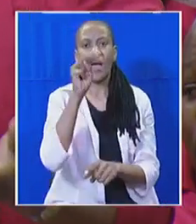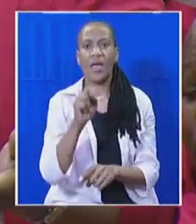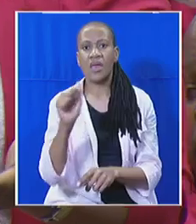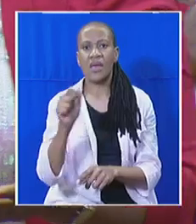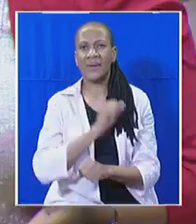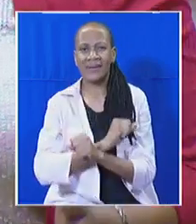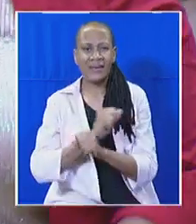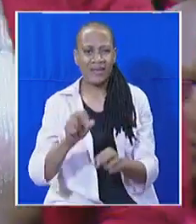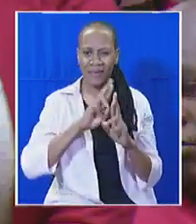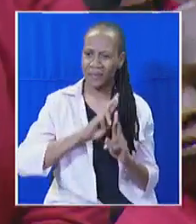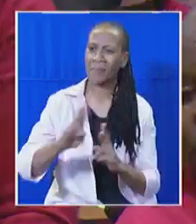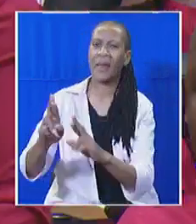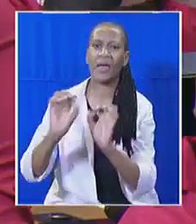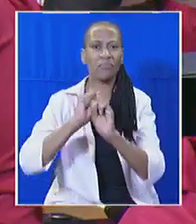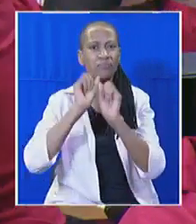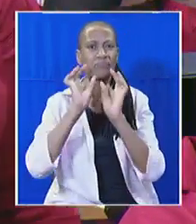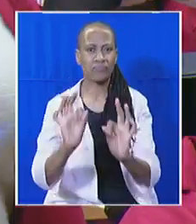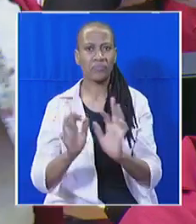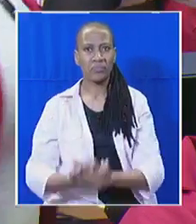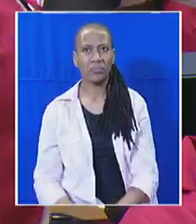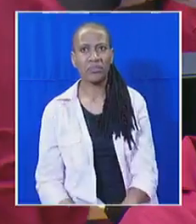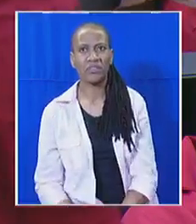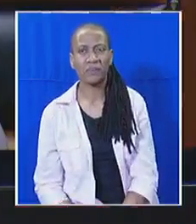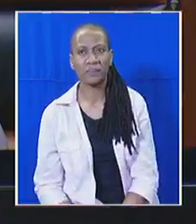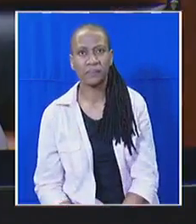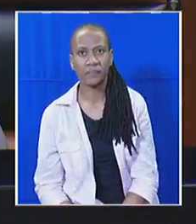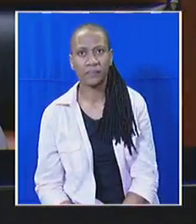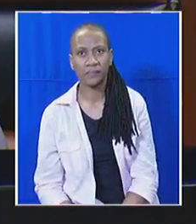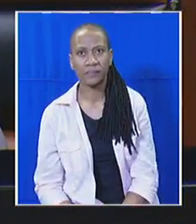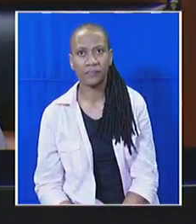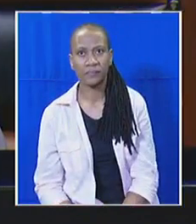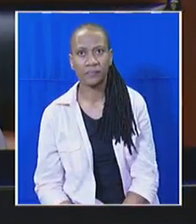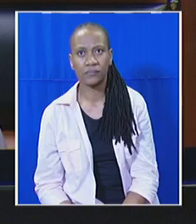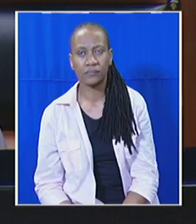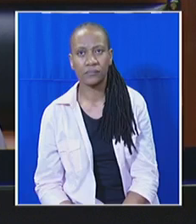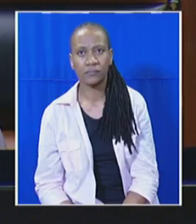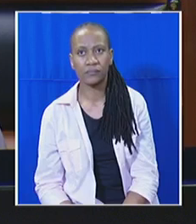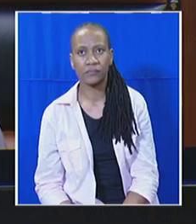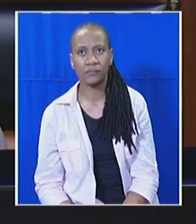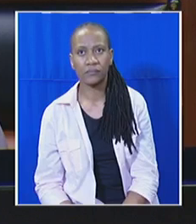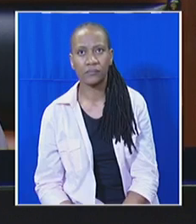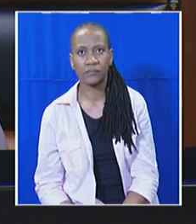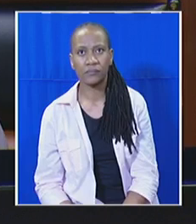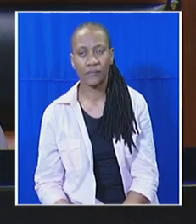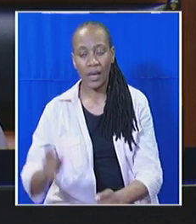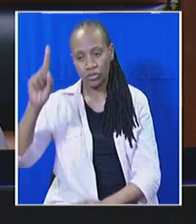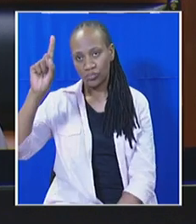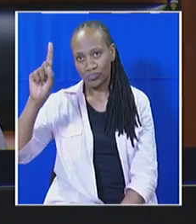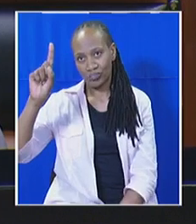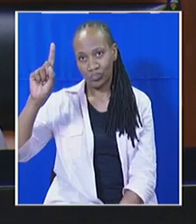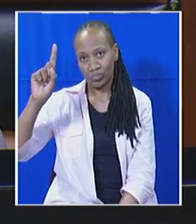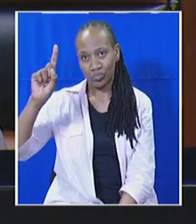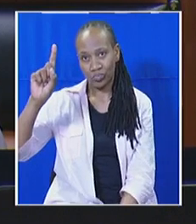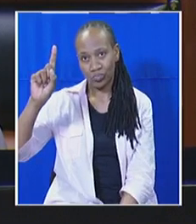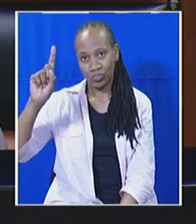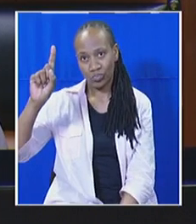this house. Every mic is off now. But can I rise on a point of order?